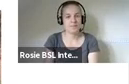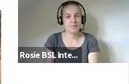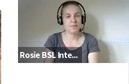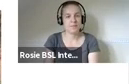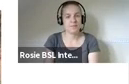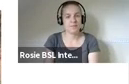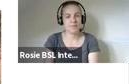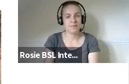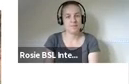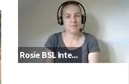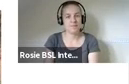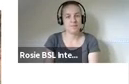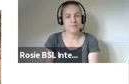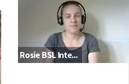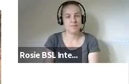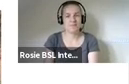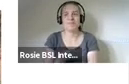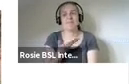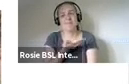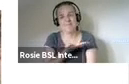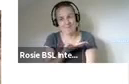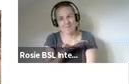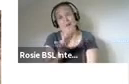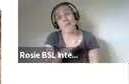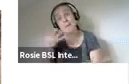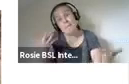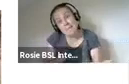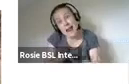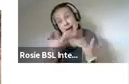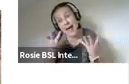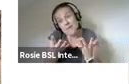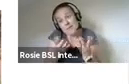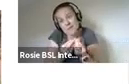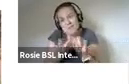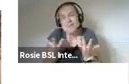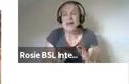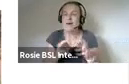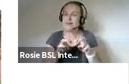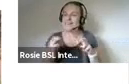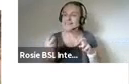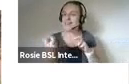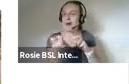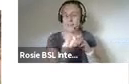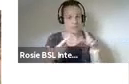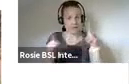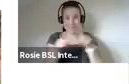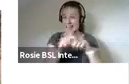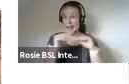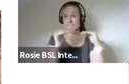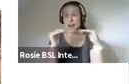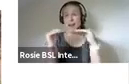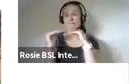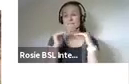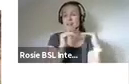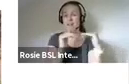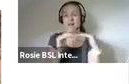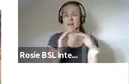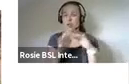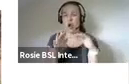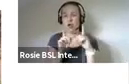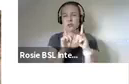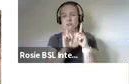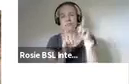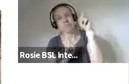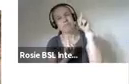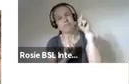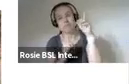And here they are. So they've been playing with them. So now they're all sitting down, all at the same level, the same. When we do